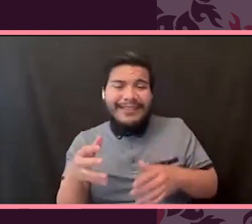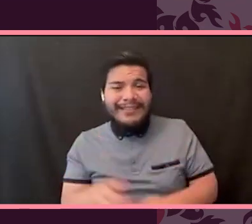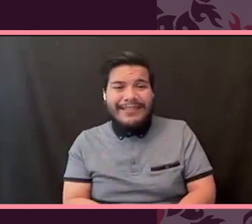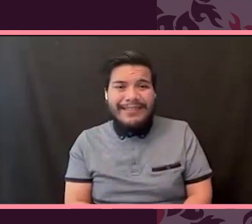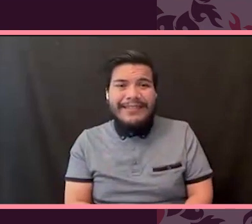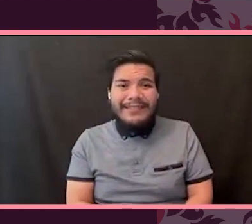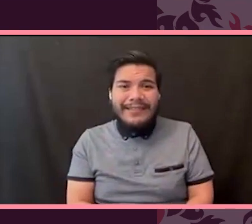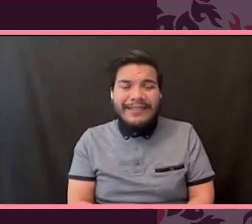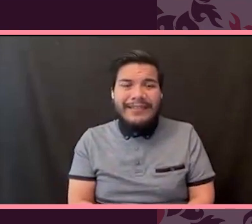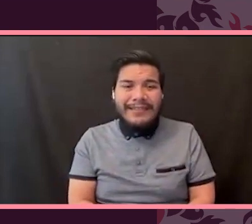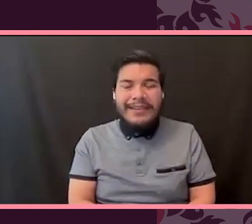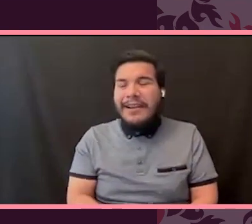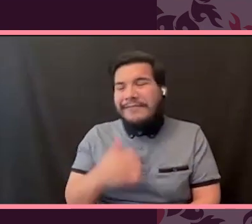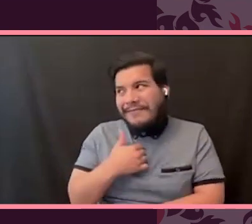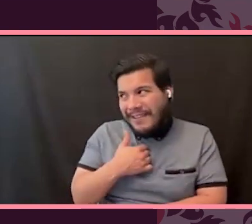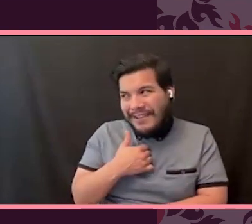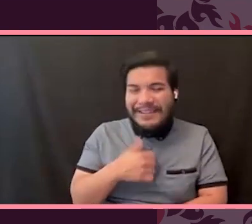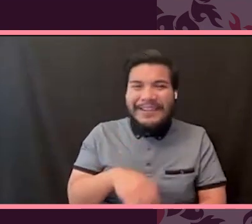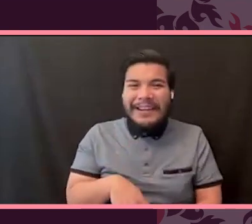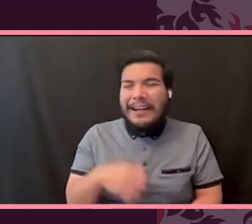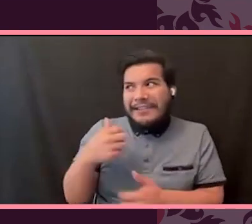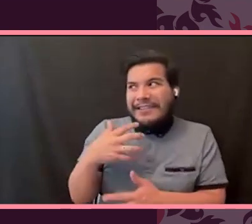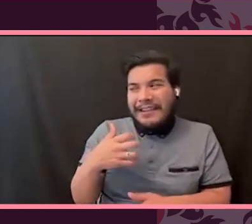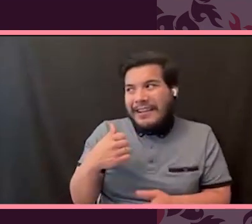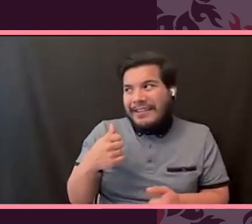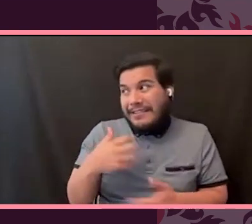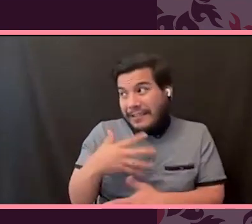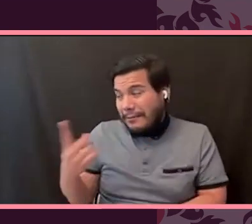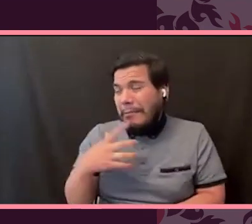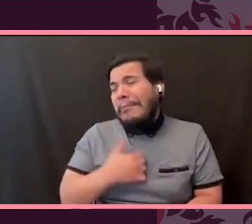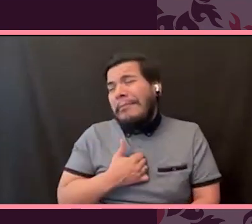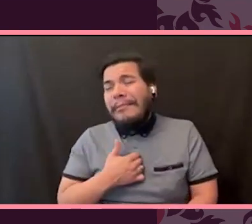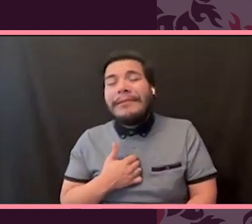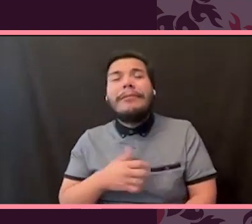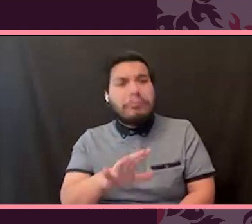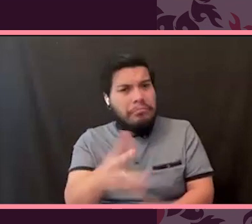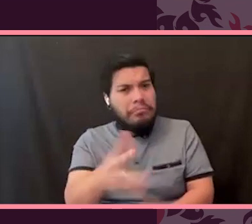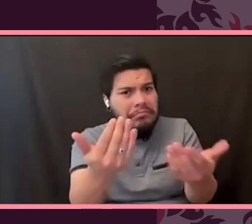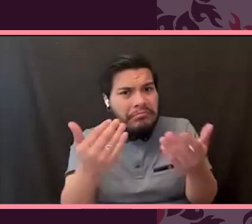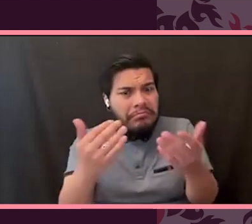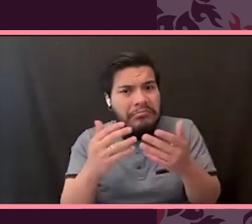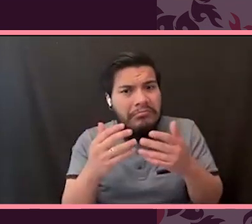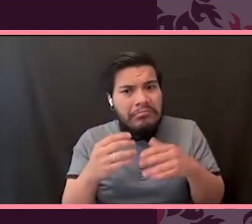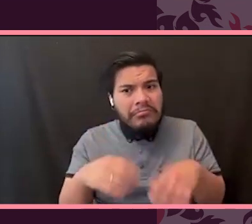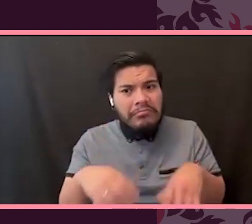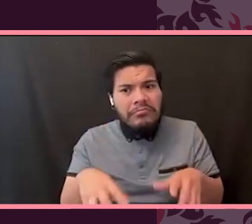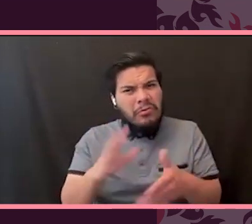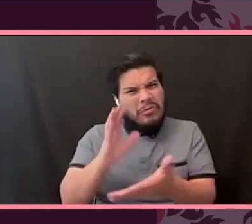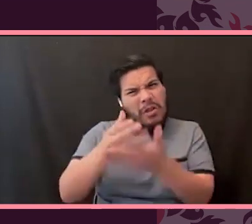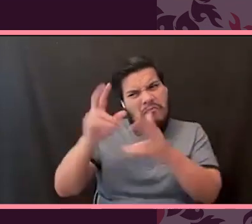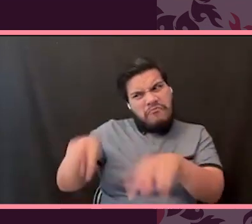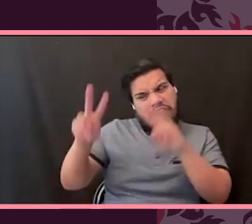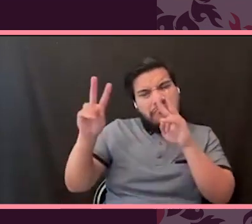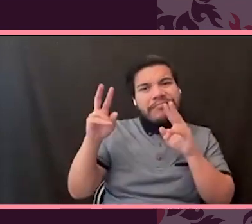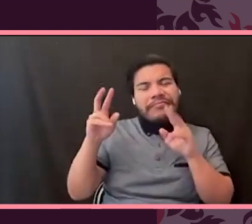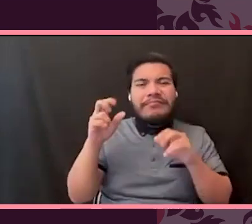I'm scared. I'm sorry, I spooked you. Say more. Stop I being just- so judgmental. Just need to